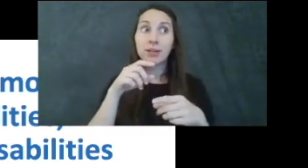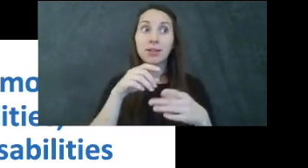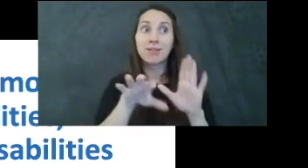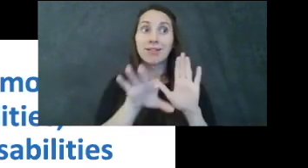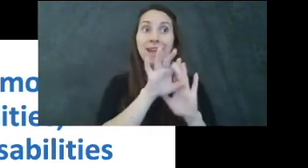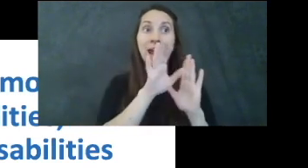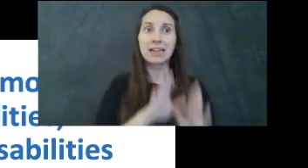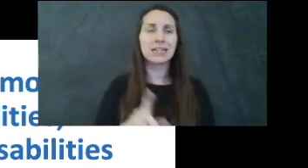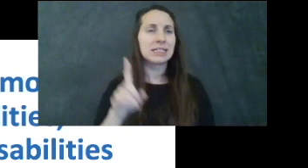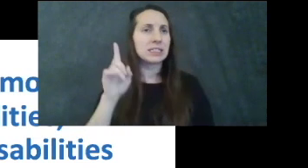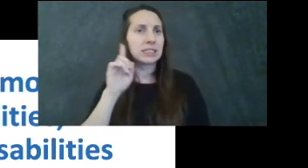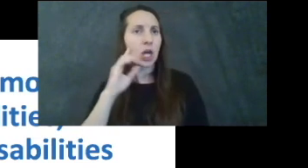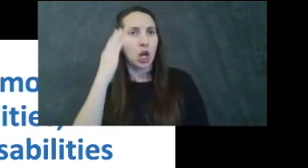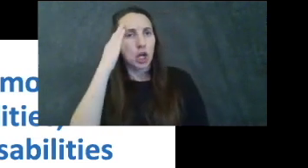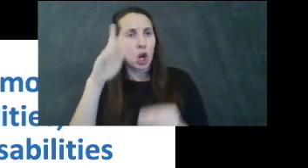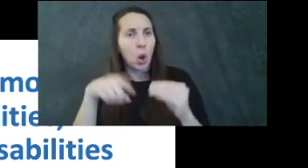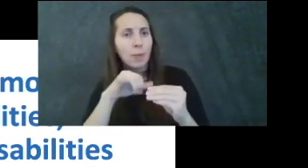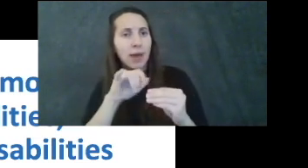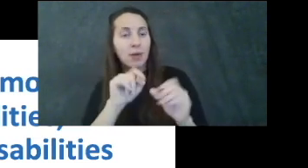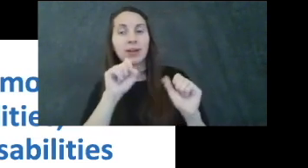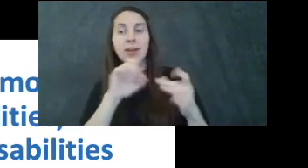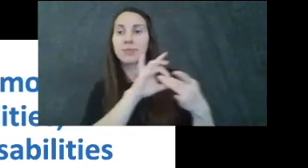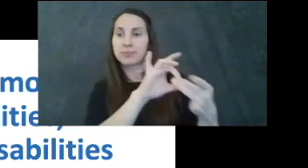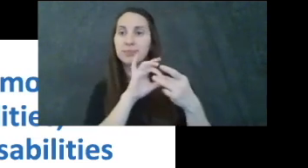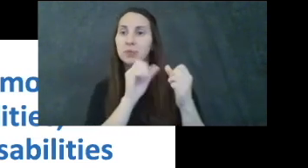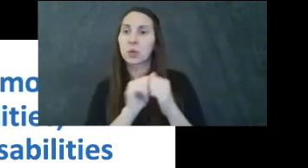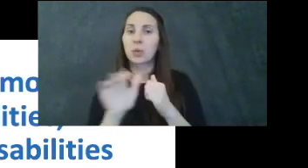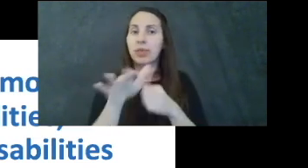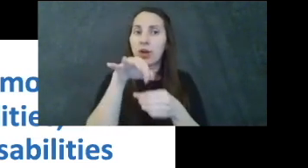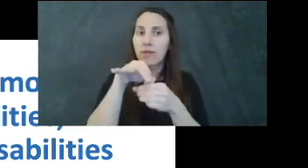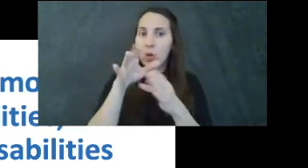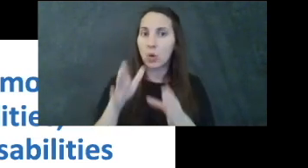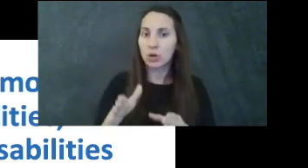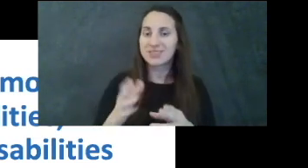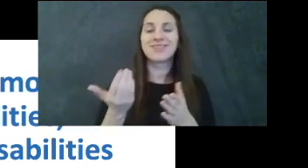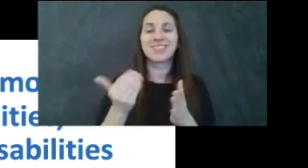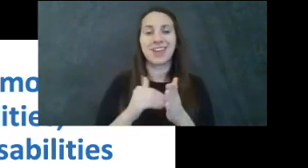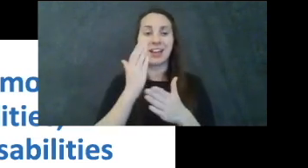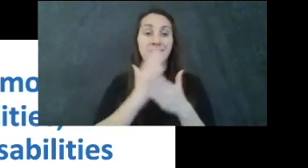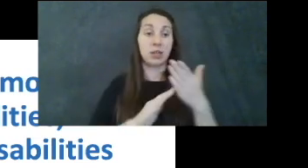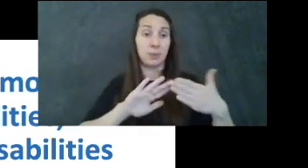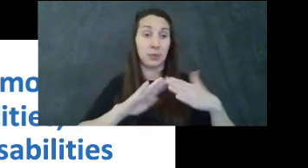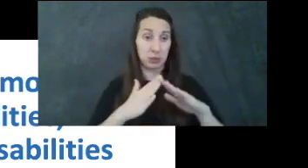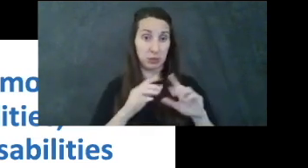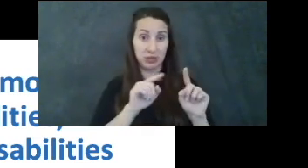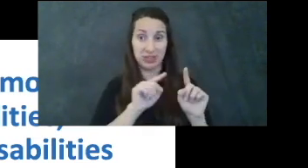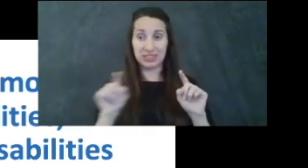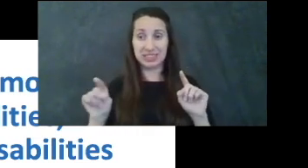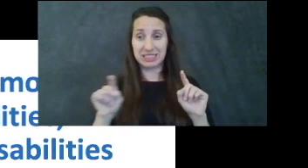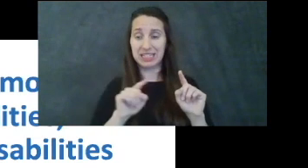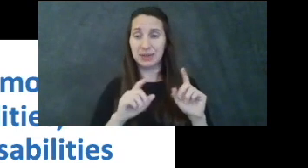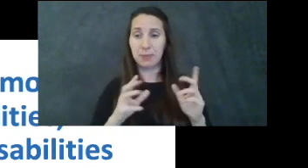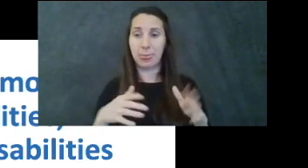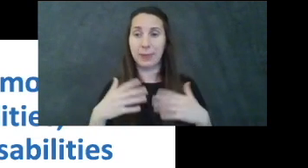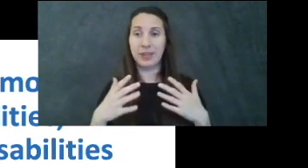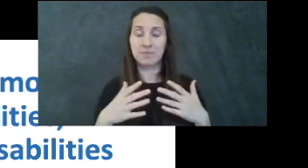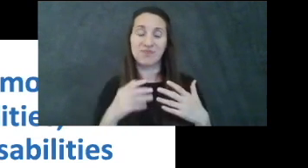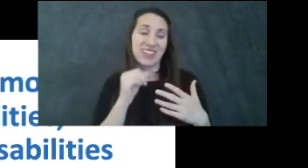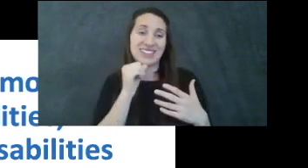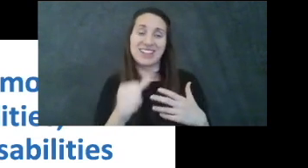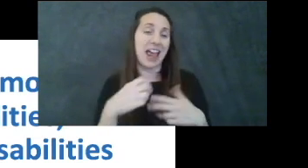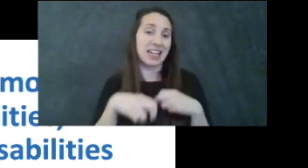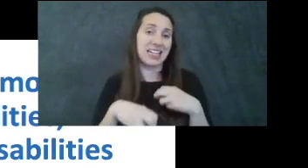the intensity of these issues. And again, in some communities, this is not even an issue. This